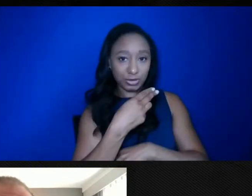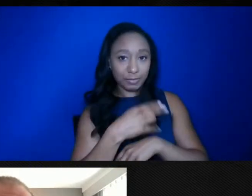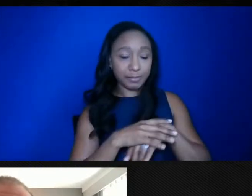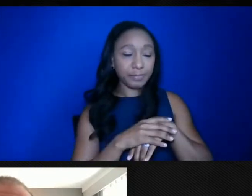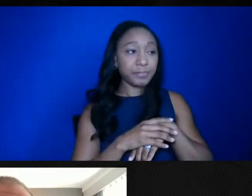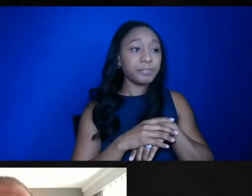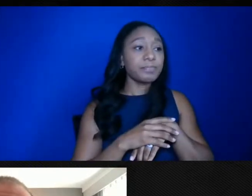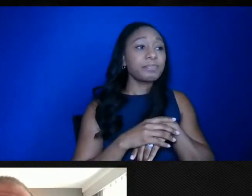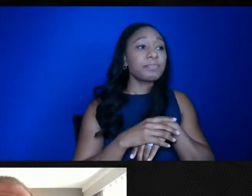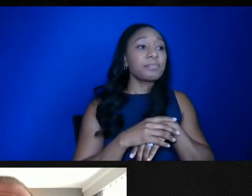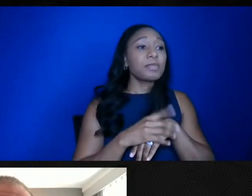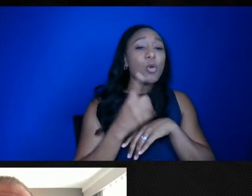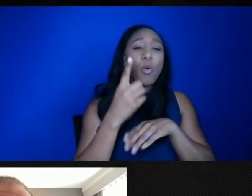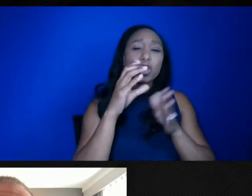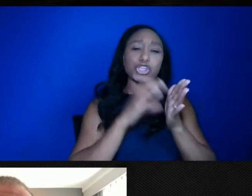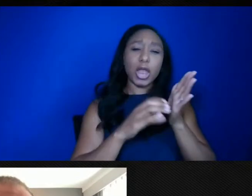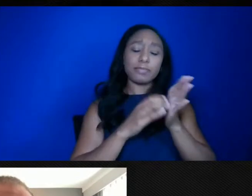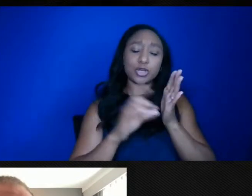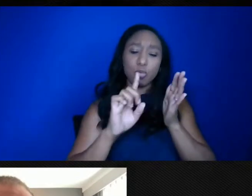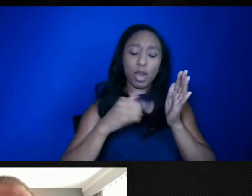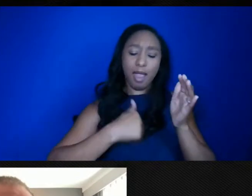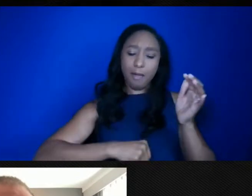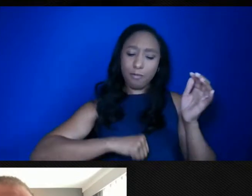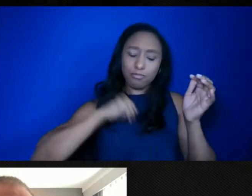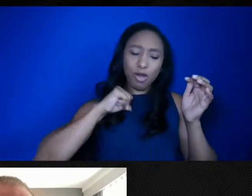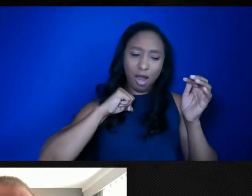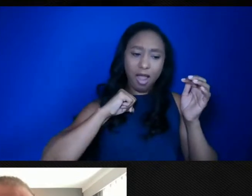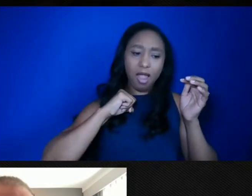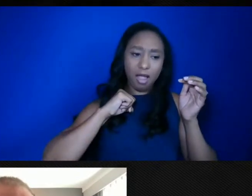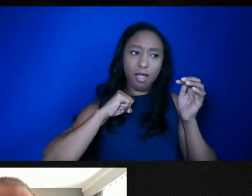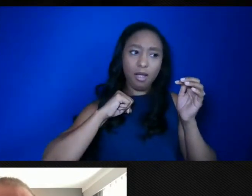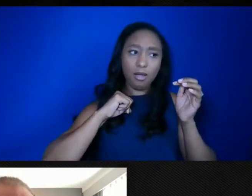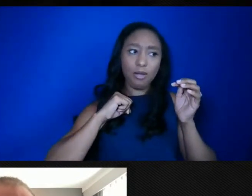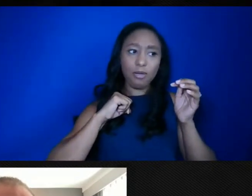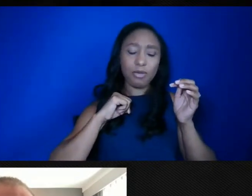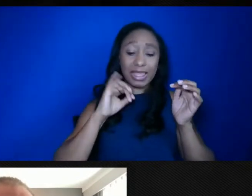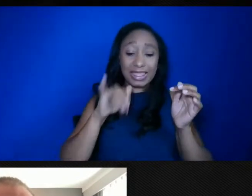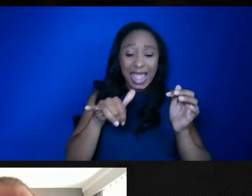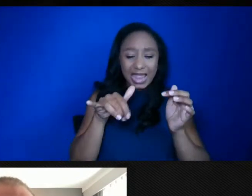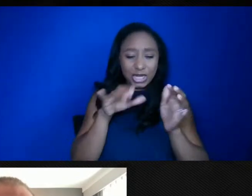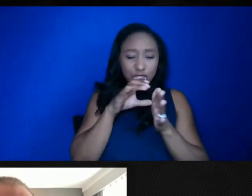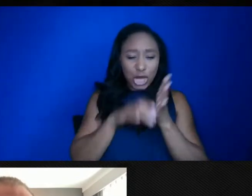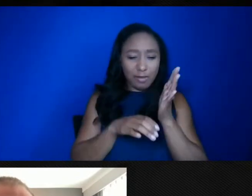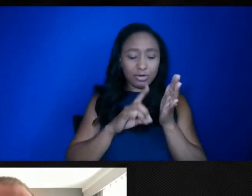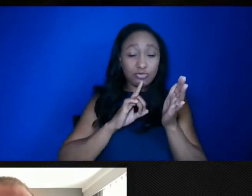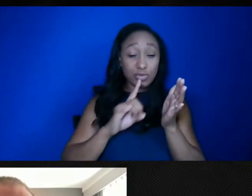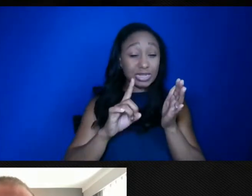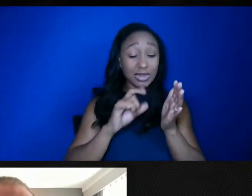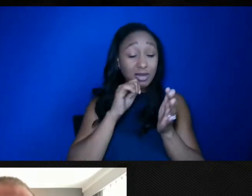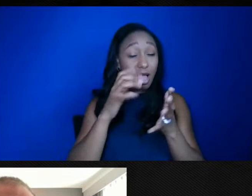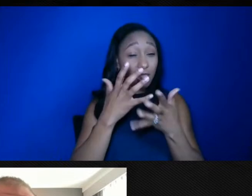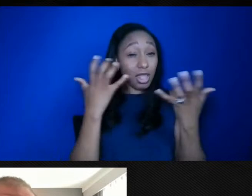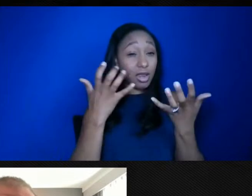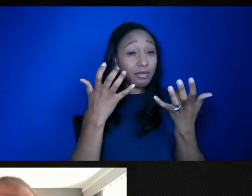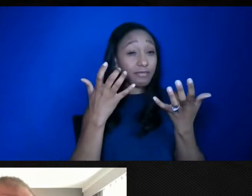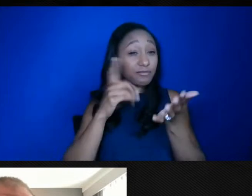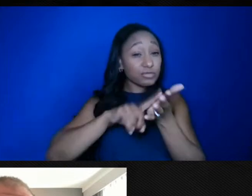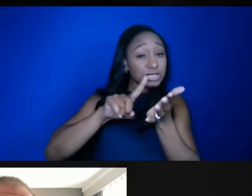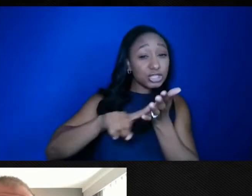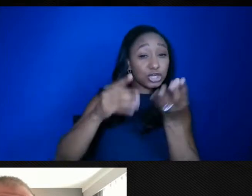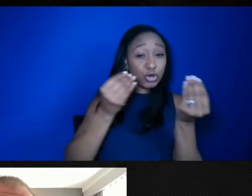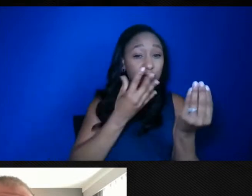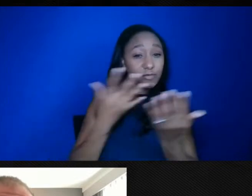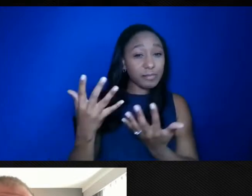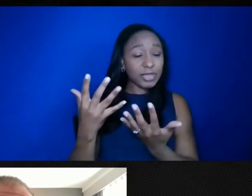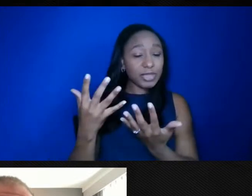is the chapter where I had the least amount to go on in writing it. It's one of the 2 chapters where I describe their journey